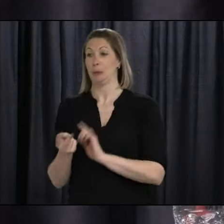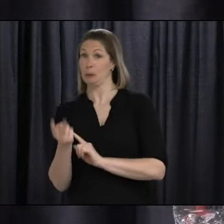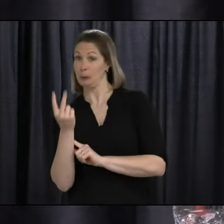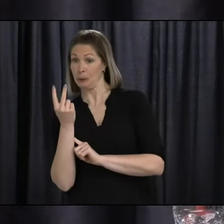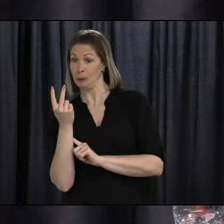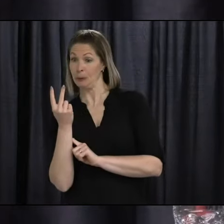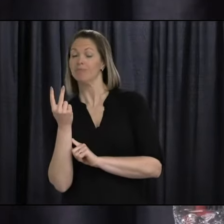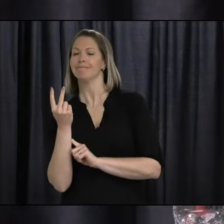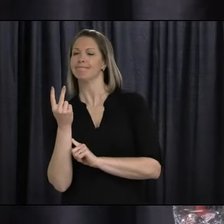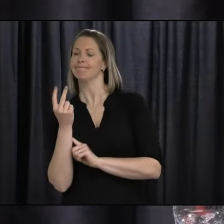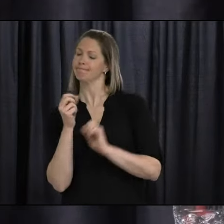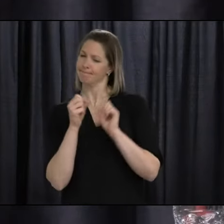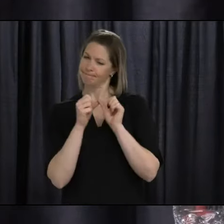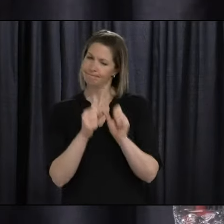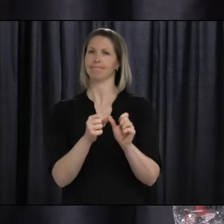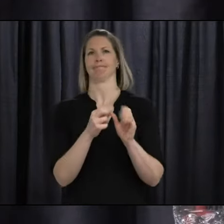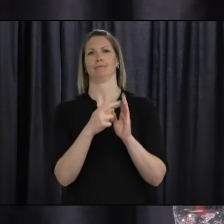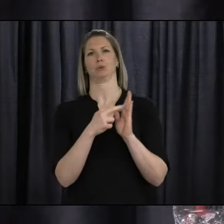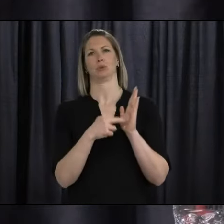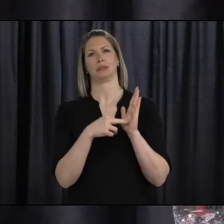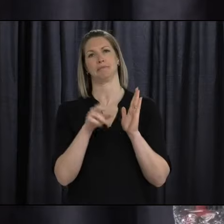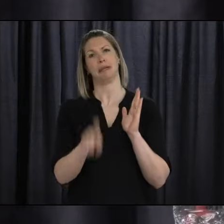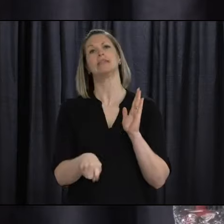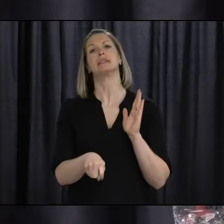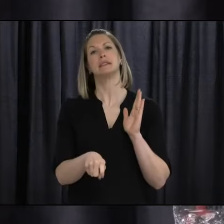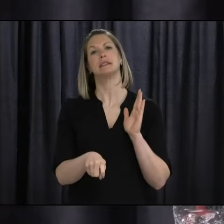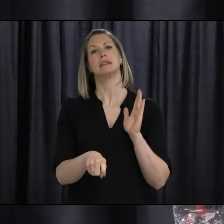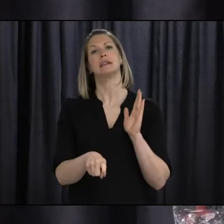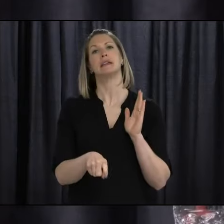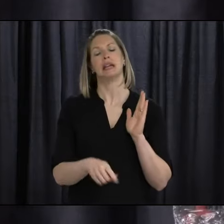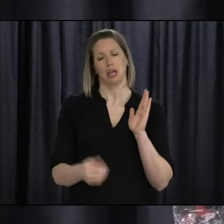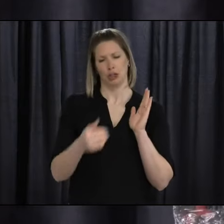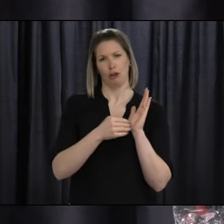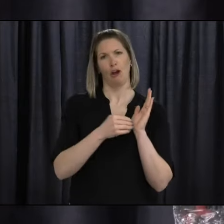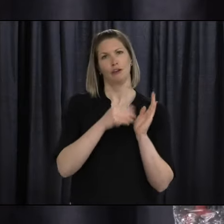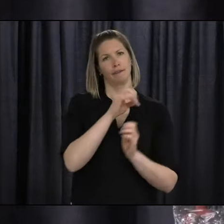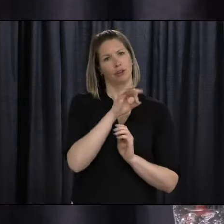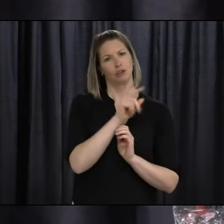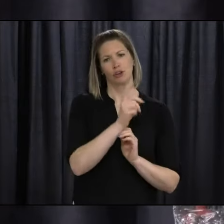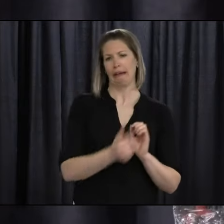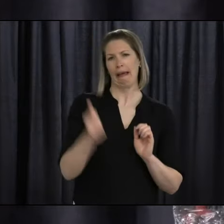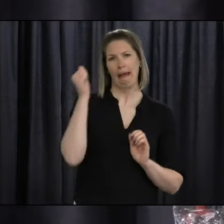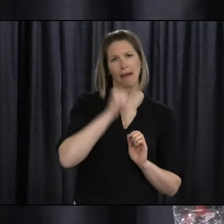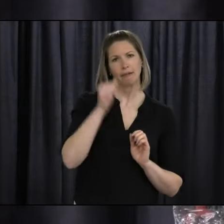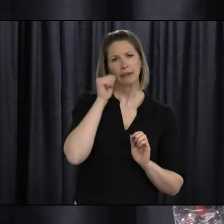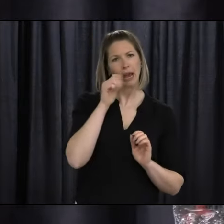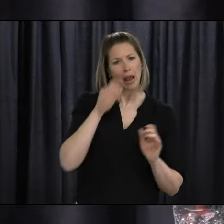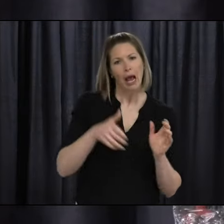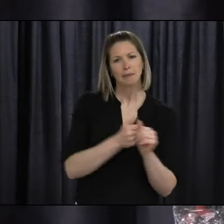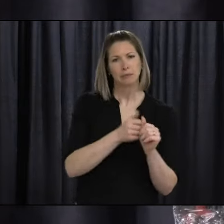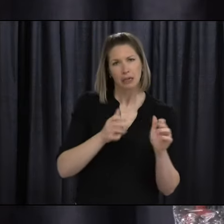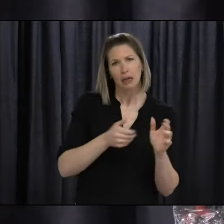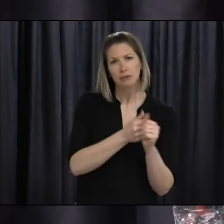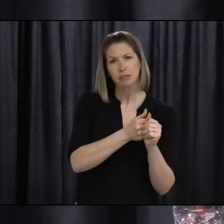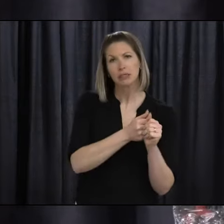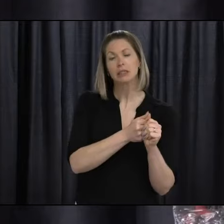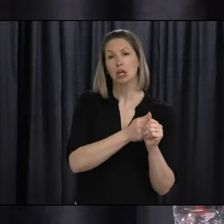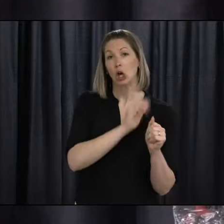Dr. Fitzgerald and others outline here day after day. They have worked, they've served us well, and we need to continue to use